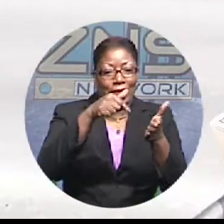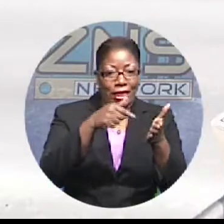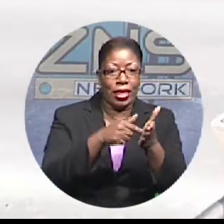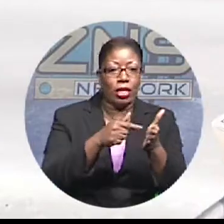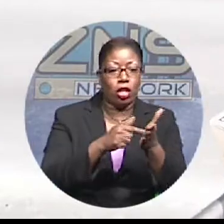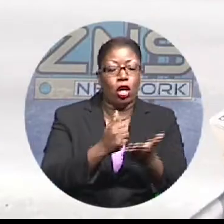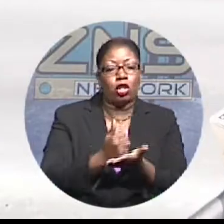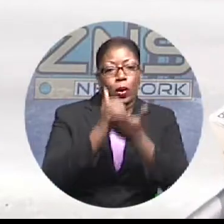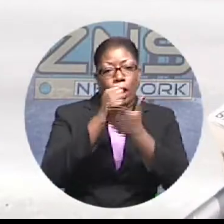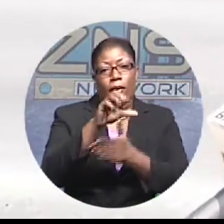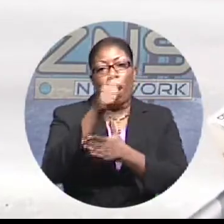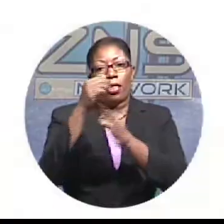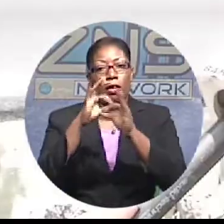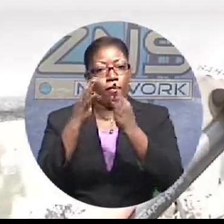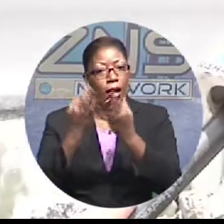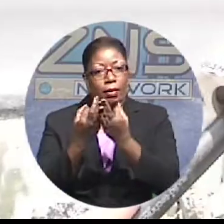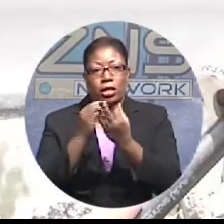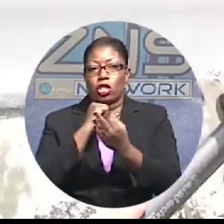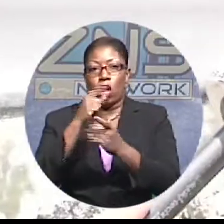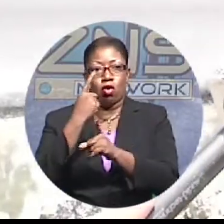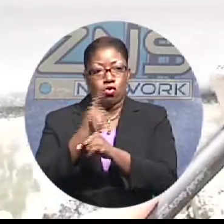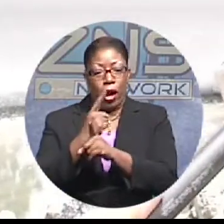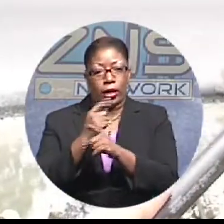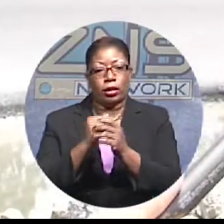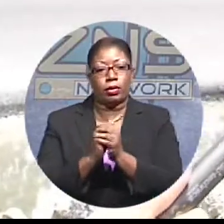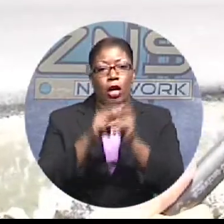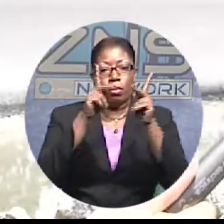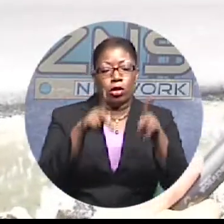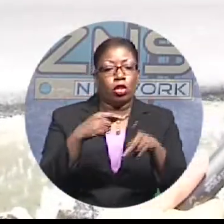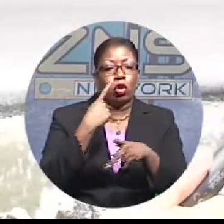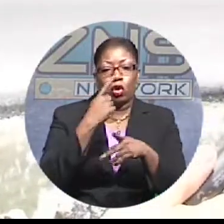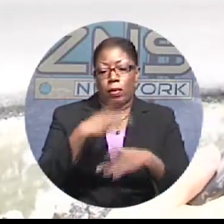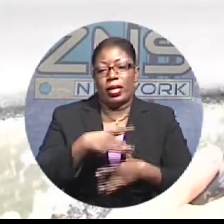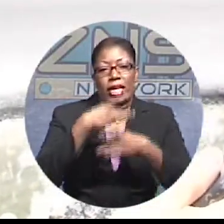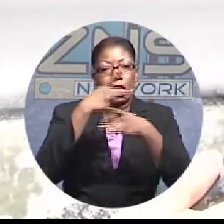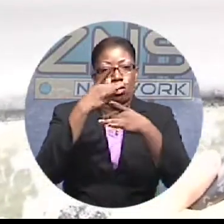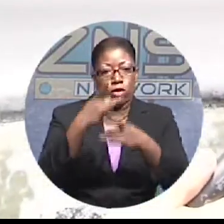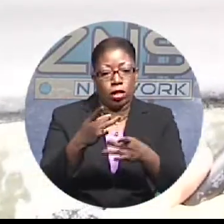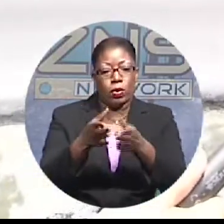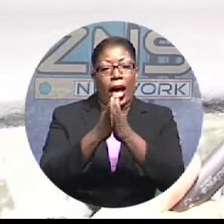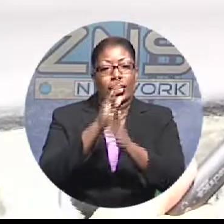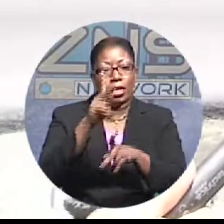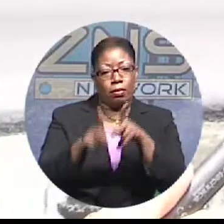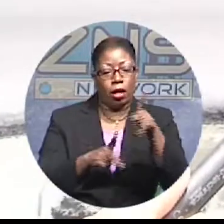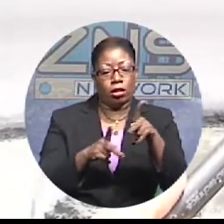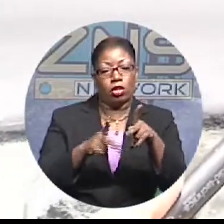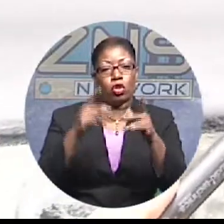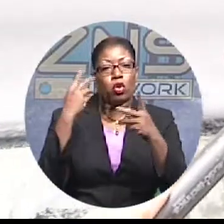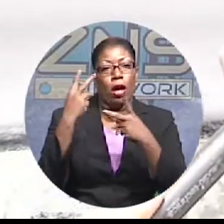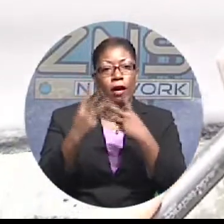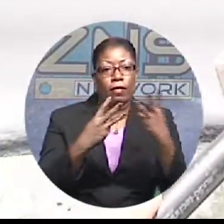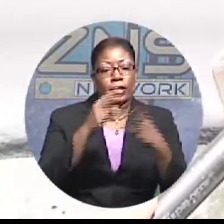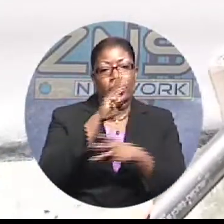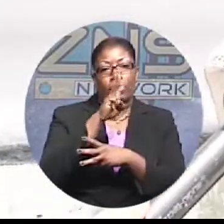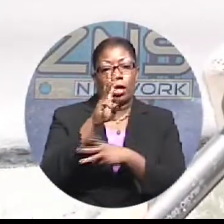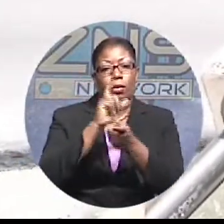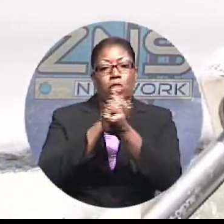other families, because it's not right. If anybody is interested, and we're asking the public to visit www.change.org,